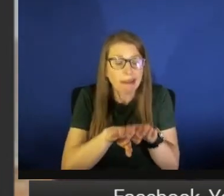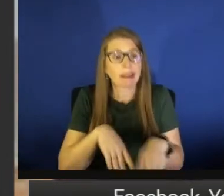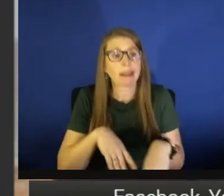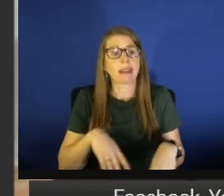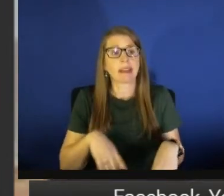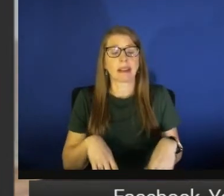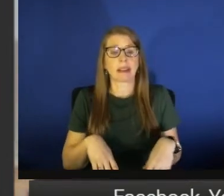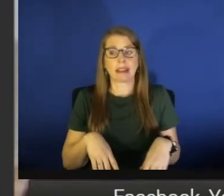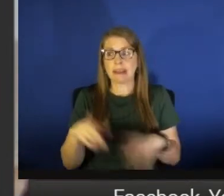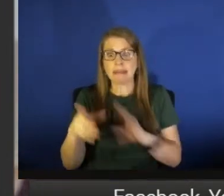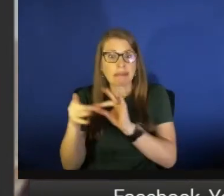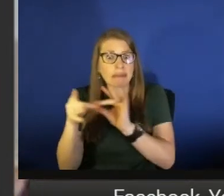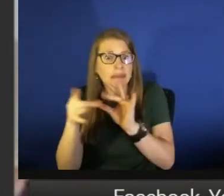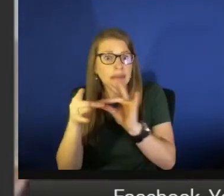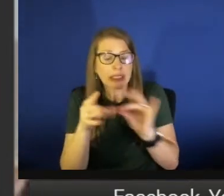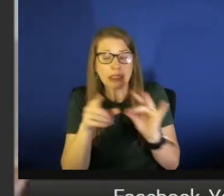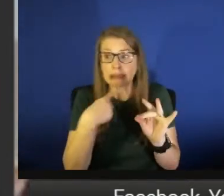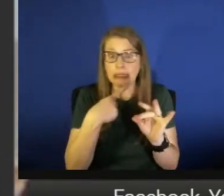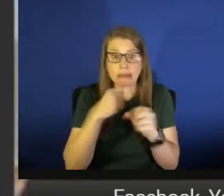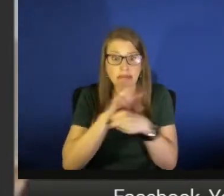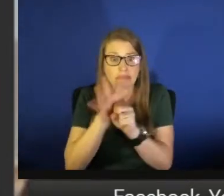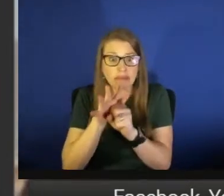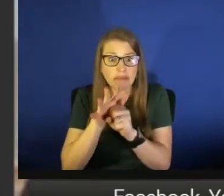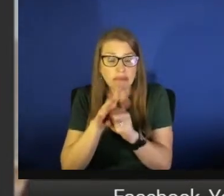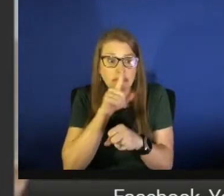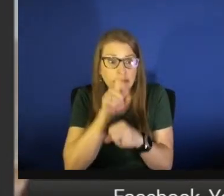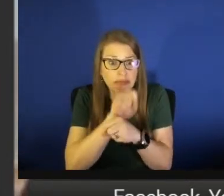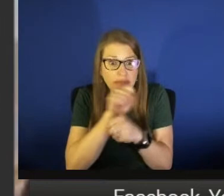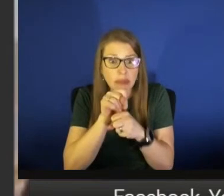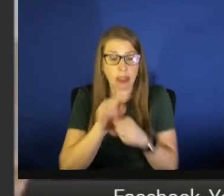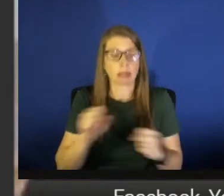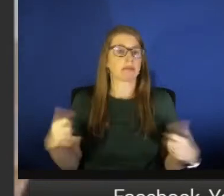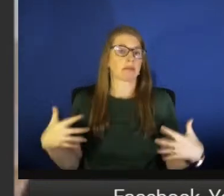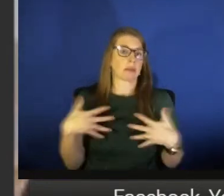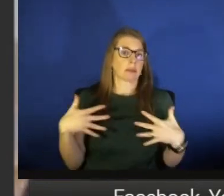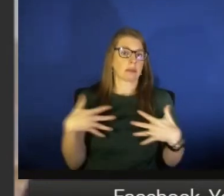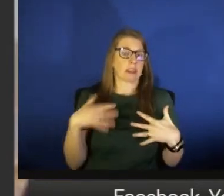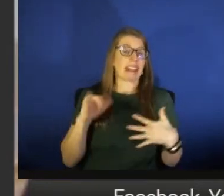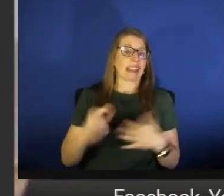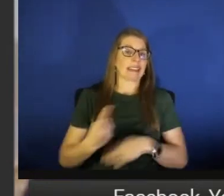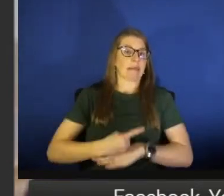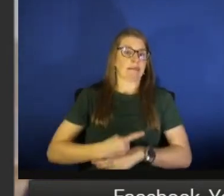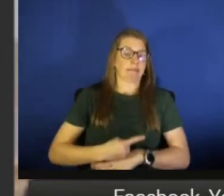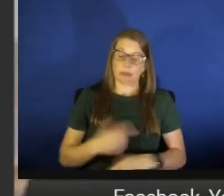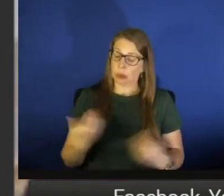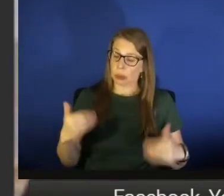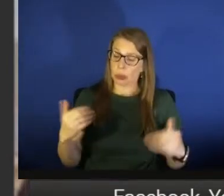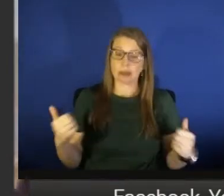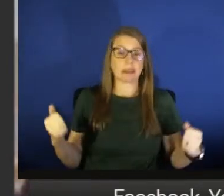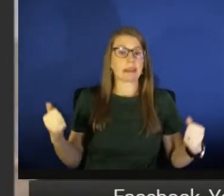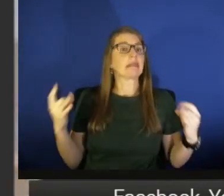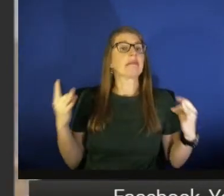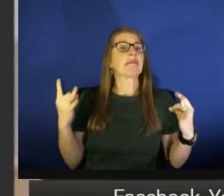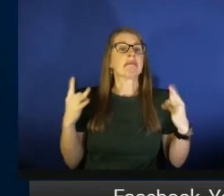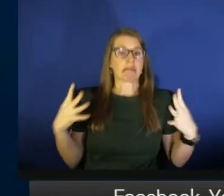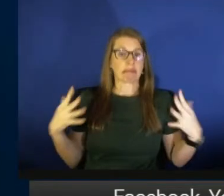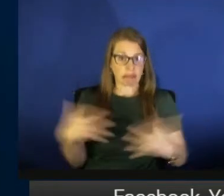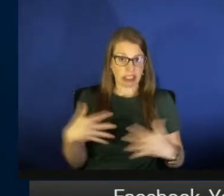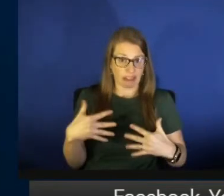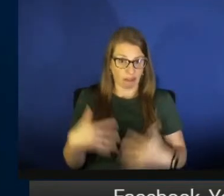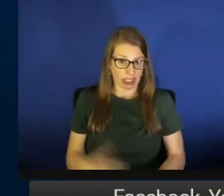what they're saying it is? And that was a very terrifying day. I'm going to use that word. It was